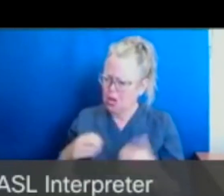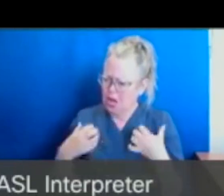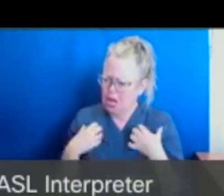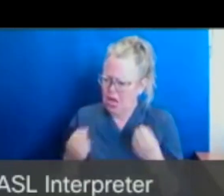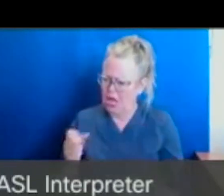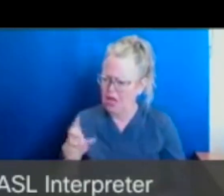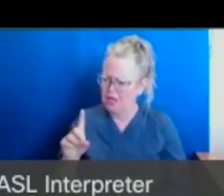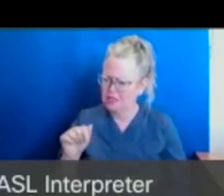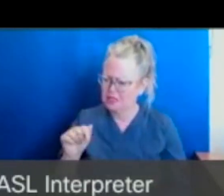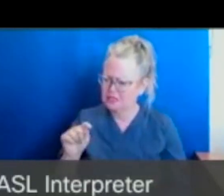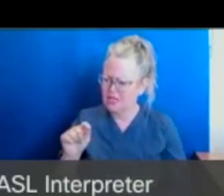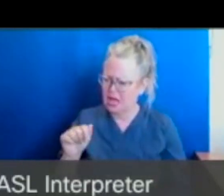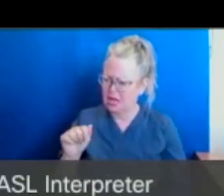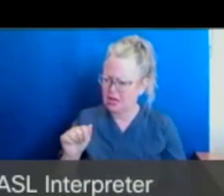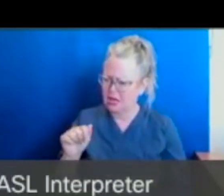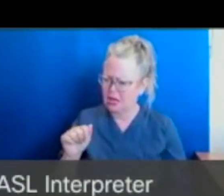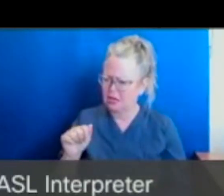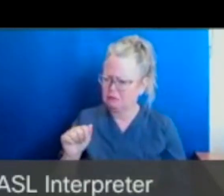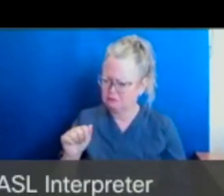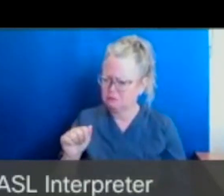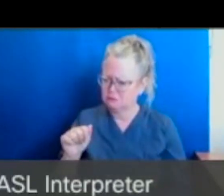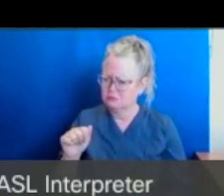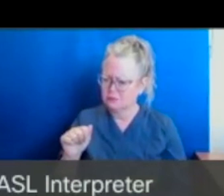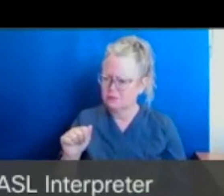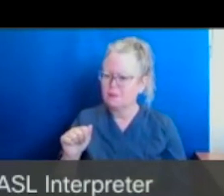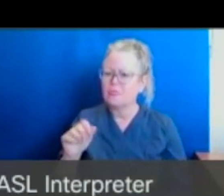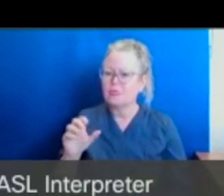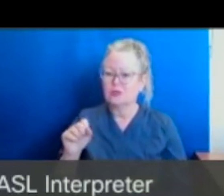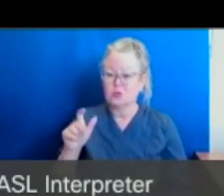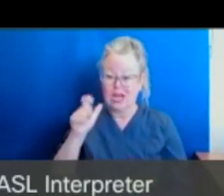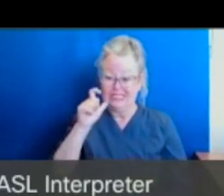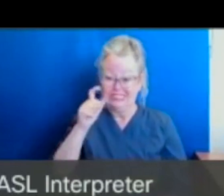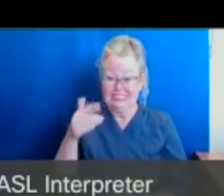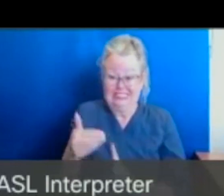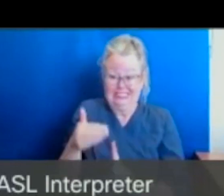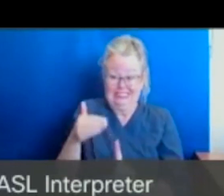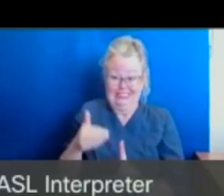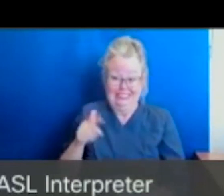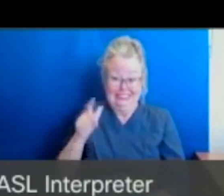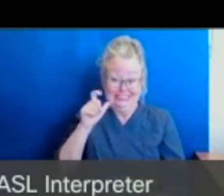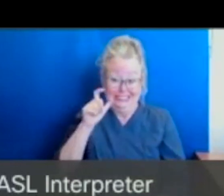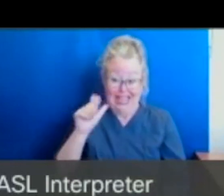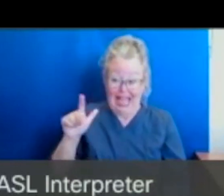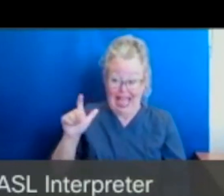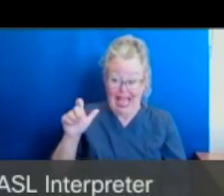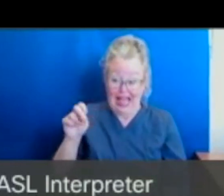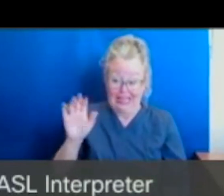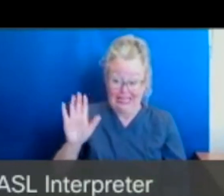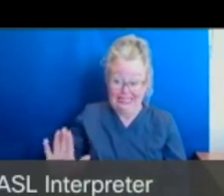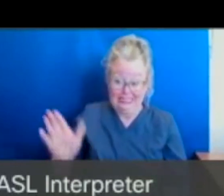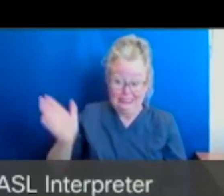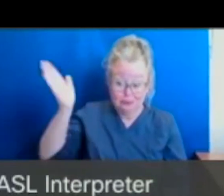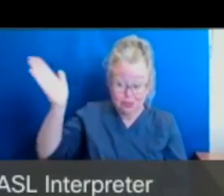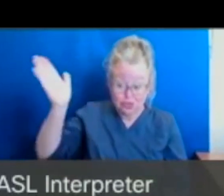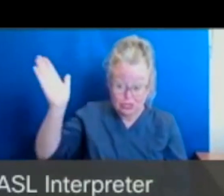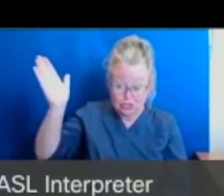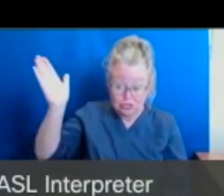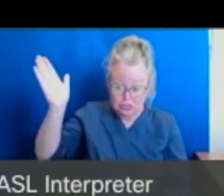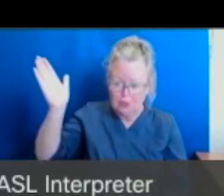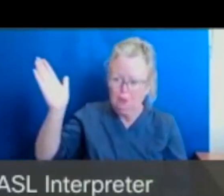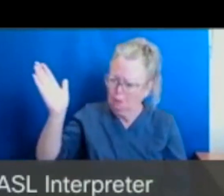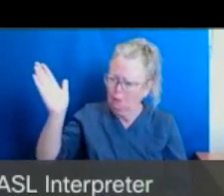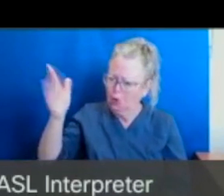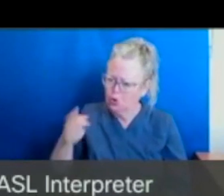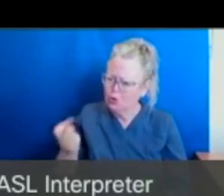But we want to back up to Alan's presentation and some of what he mentioned there, which is that